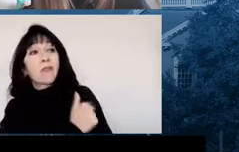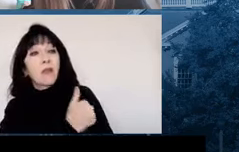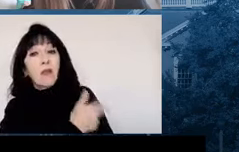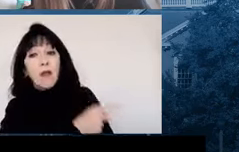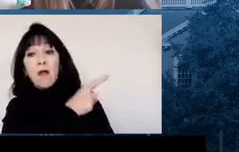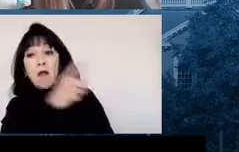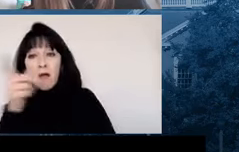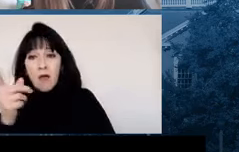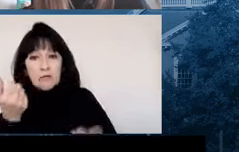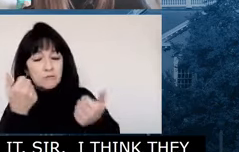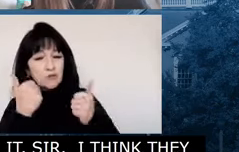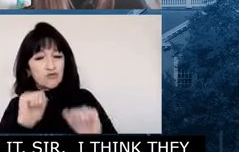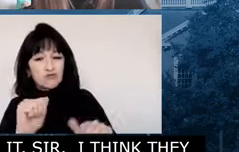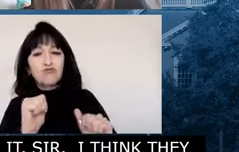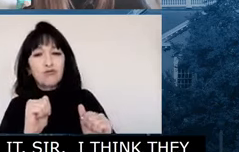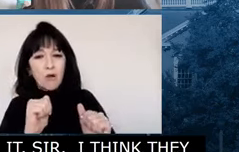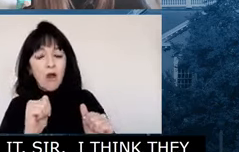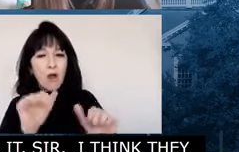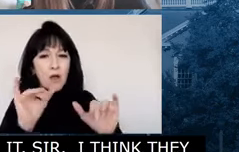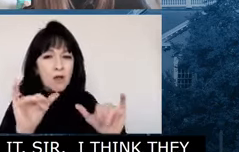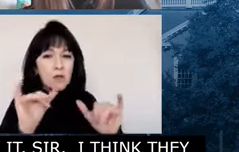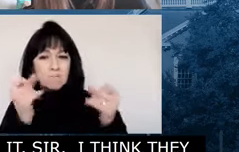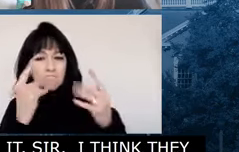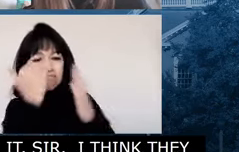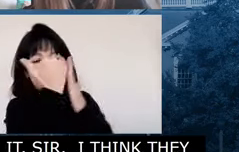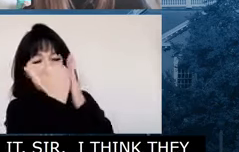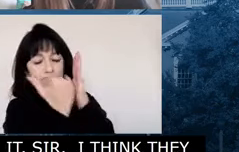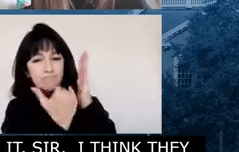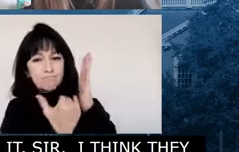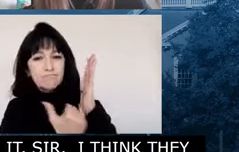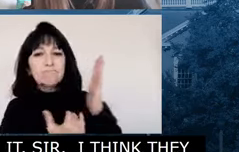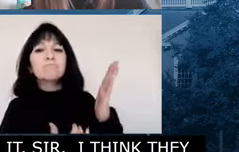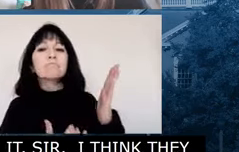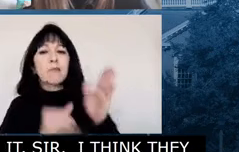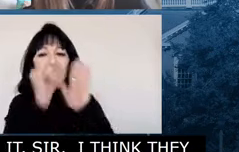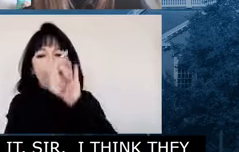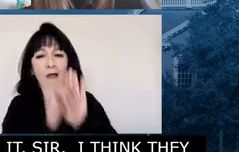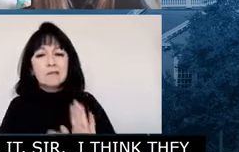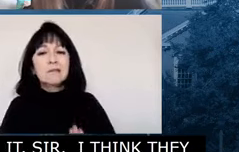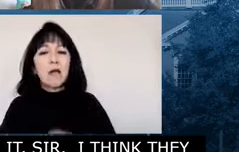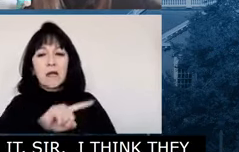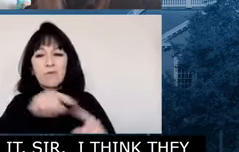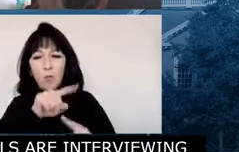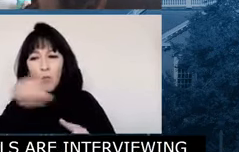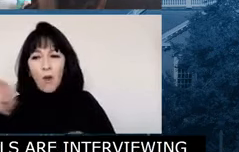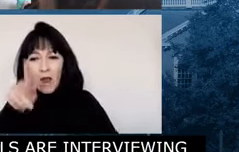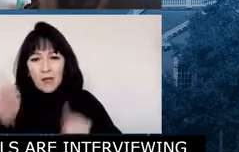they could utilize those people with their hours they've identified in their shifts, et cetera.